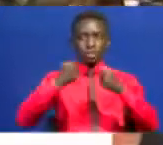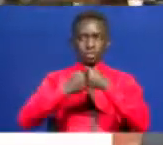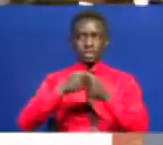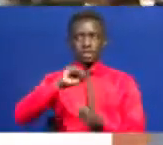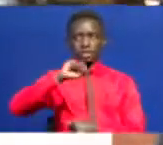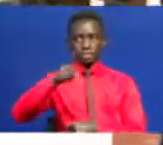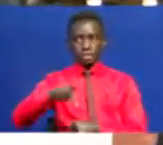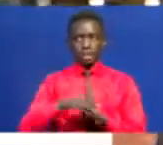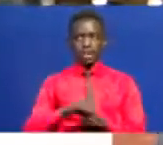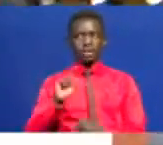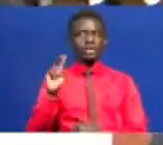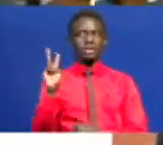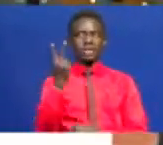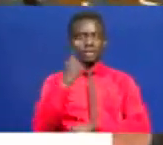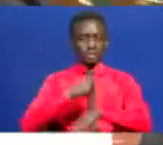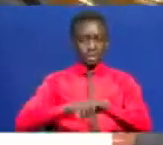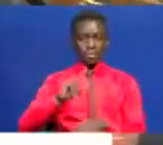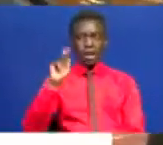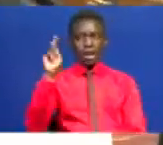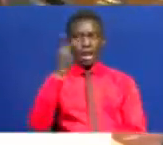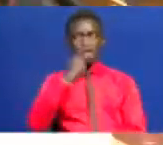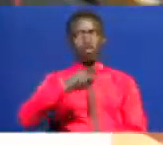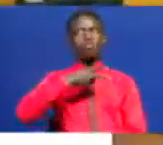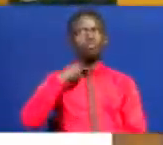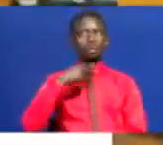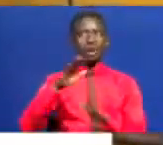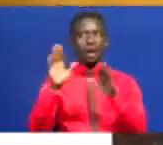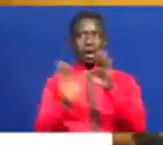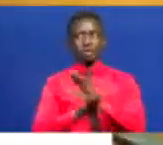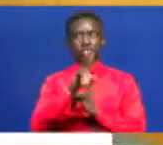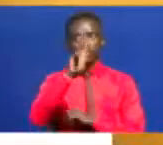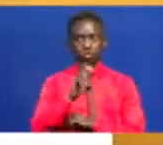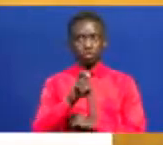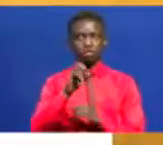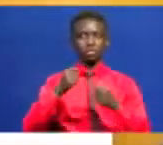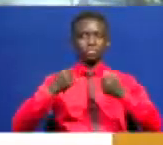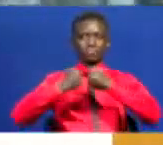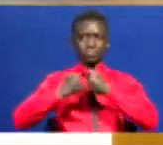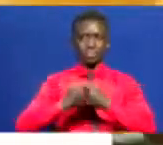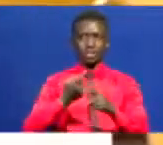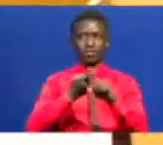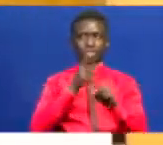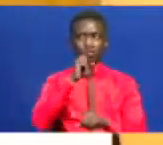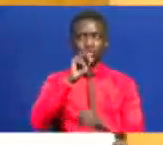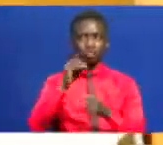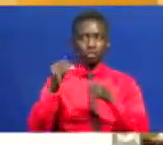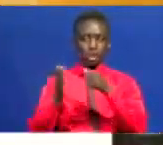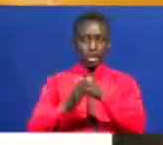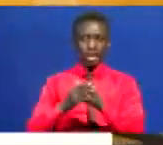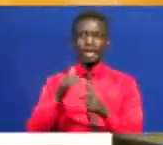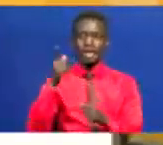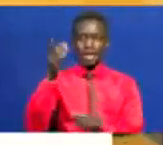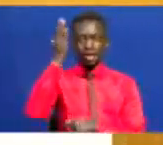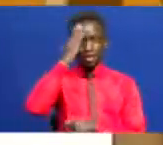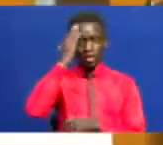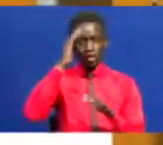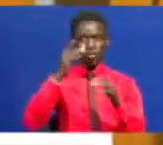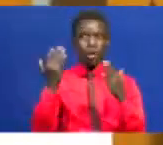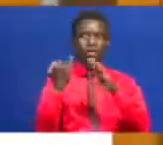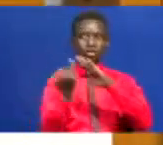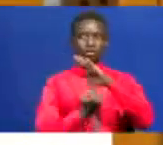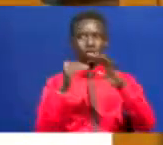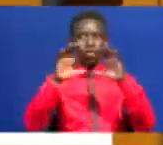second time Kenya is hosting Under 20 Trophy Tournament since 2009, when the tournament was known as the Junior World Rugby